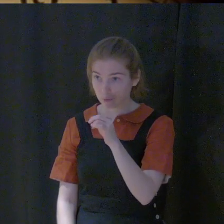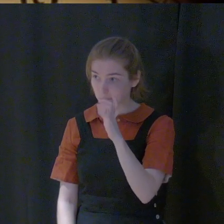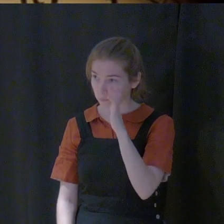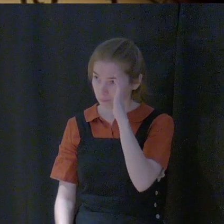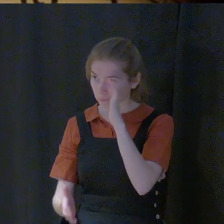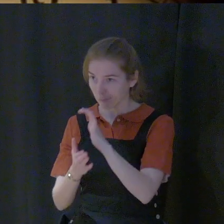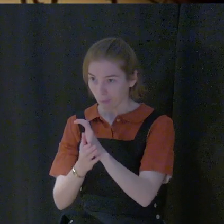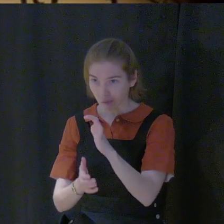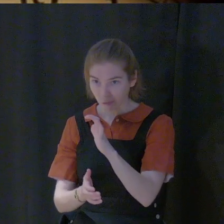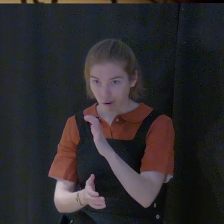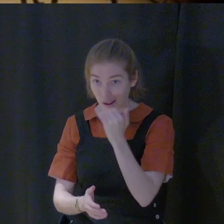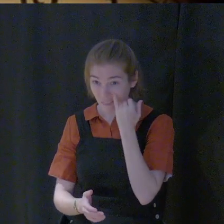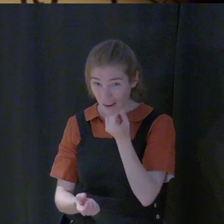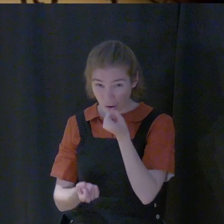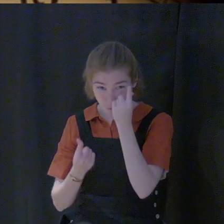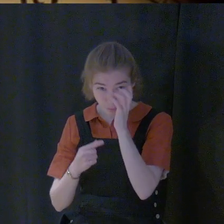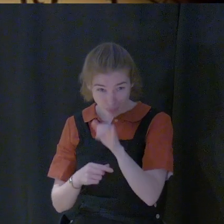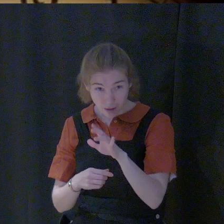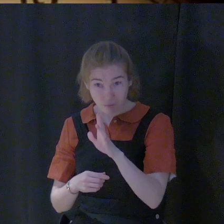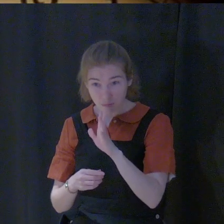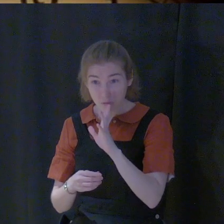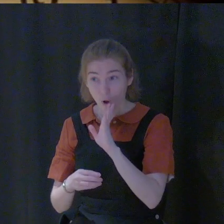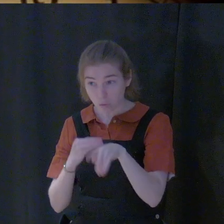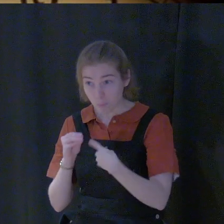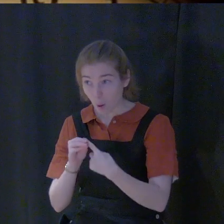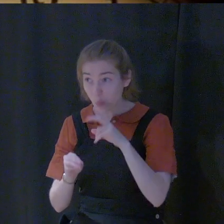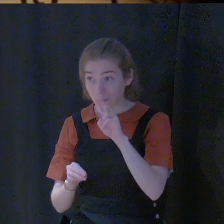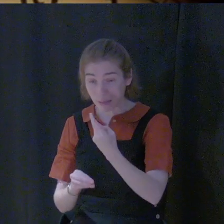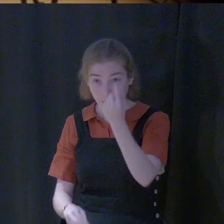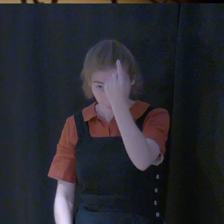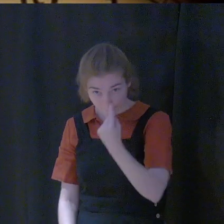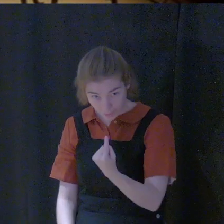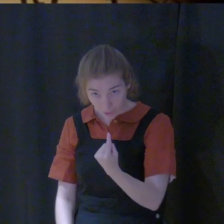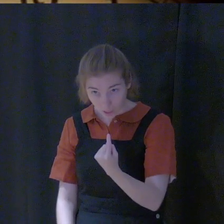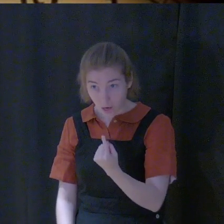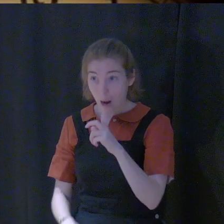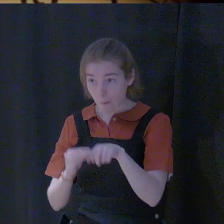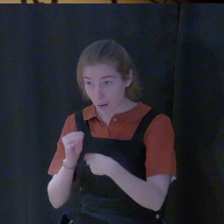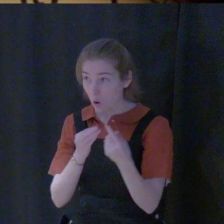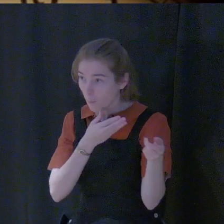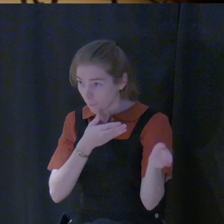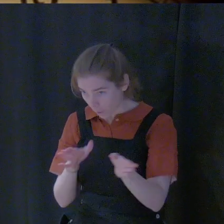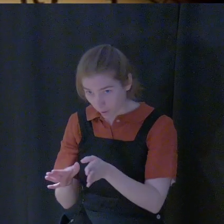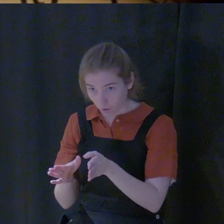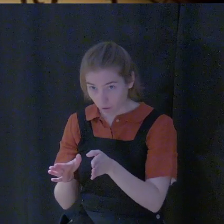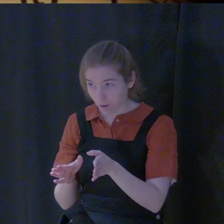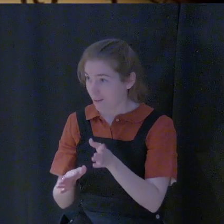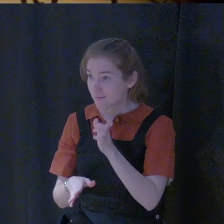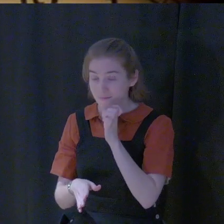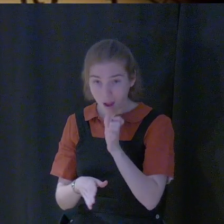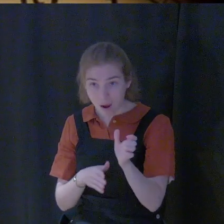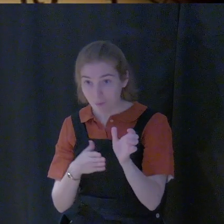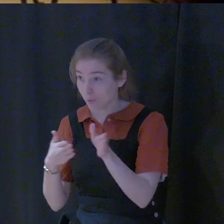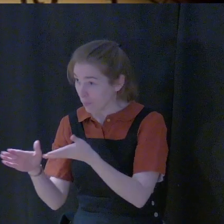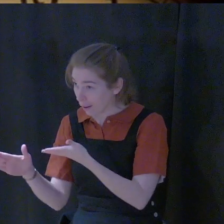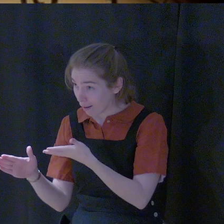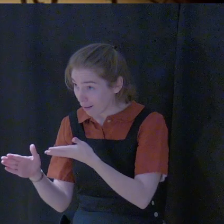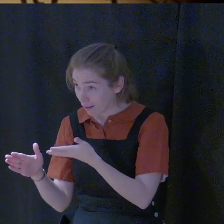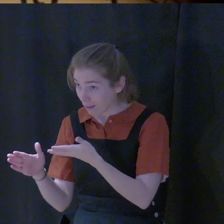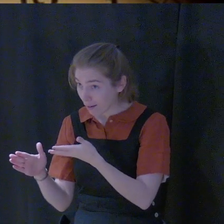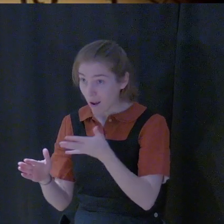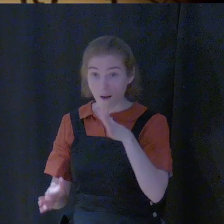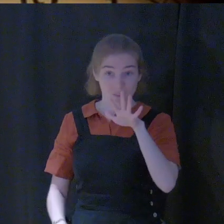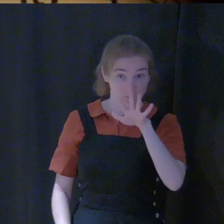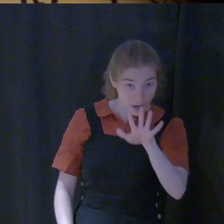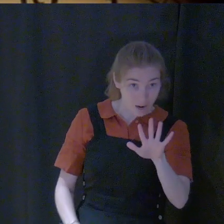As I understand it, that is about the second coming and about being prepared, not being prepared.